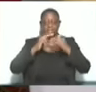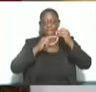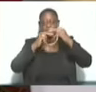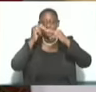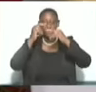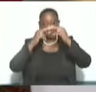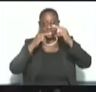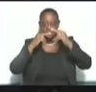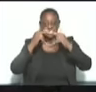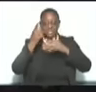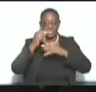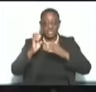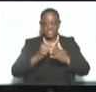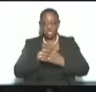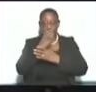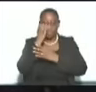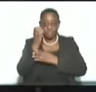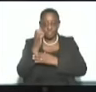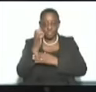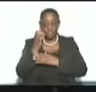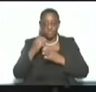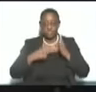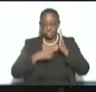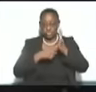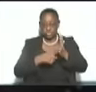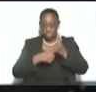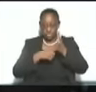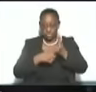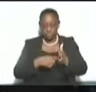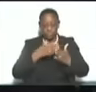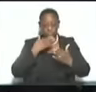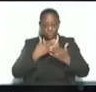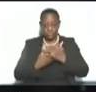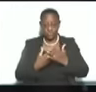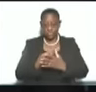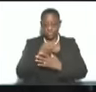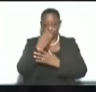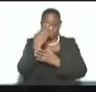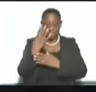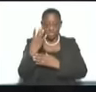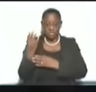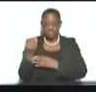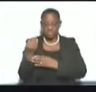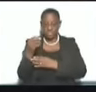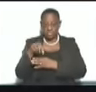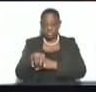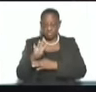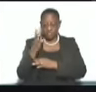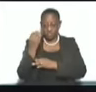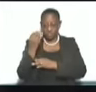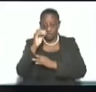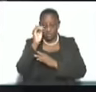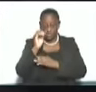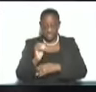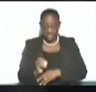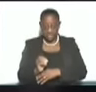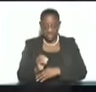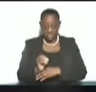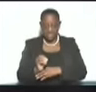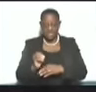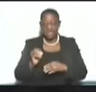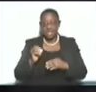recovering economy that boasts real gross domestic product growth at 14.4% and nominal growth